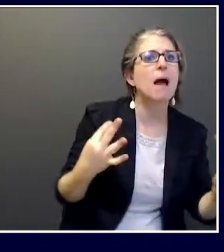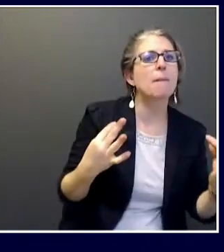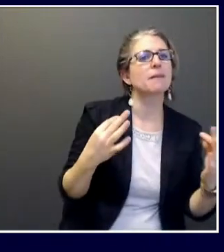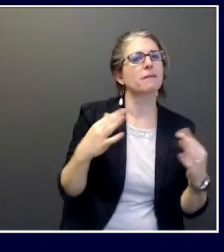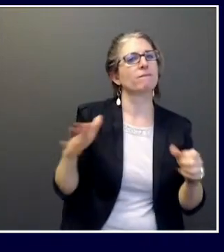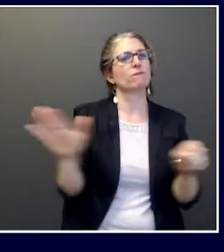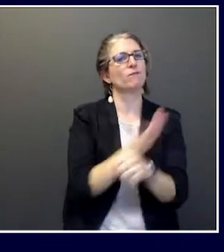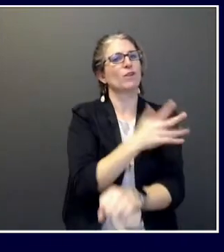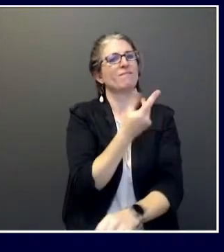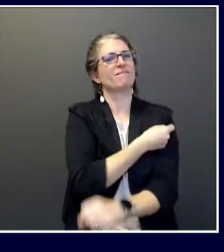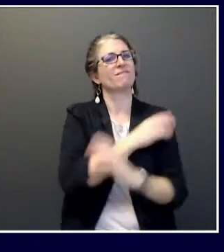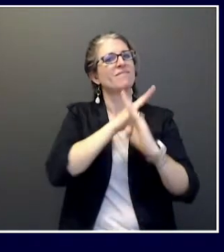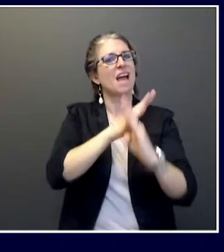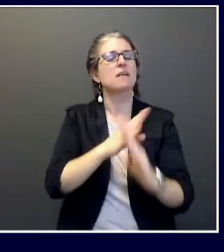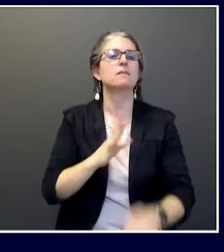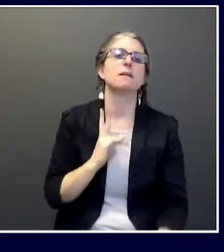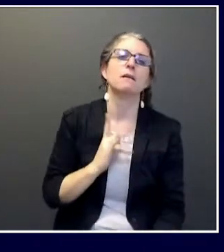well.